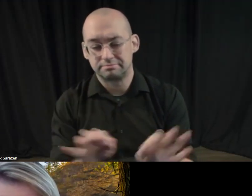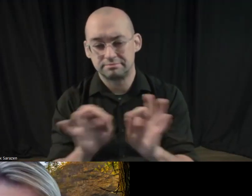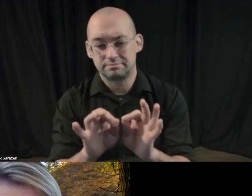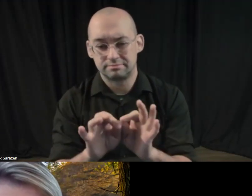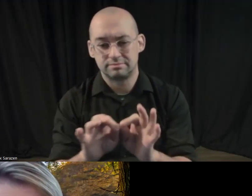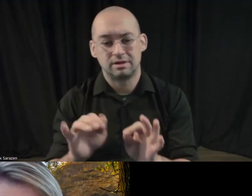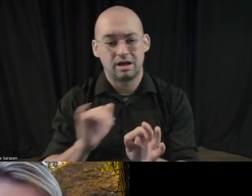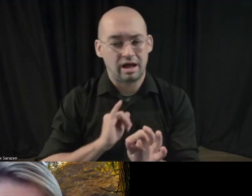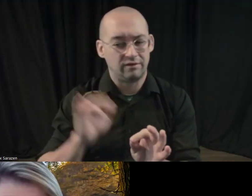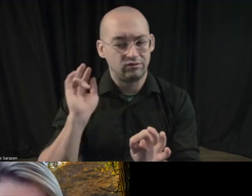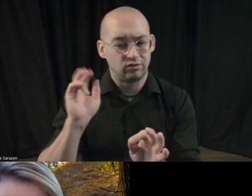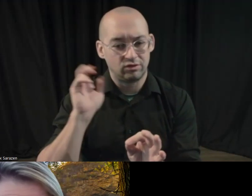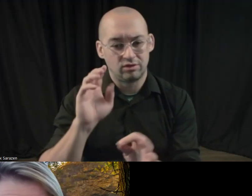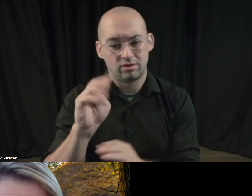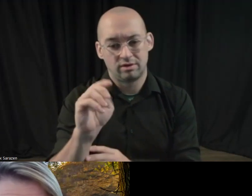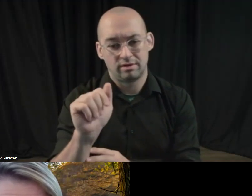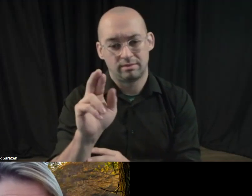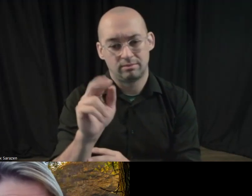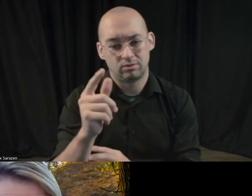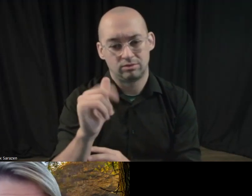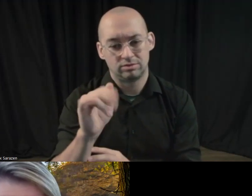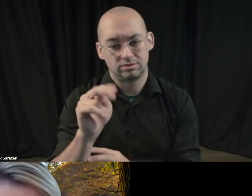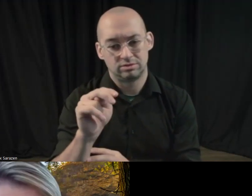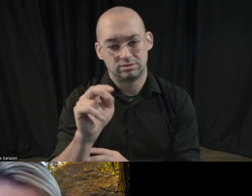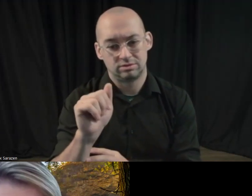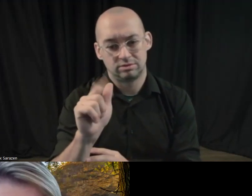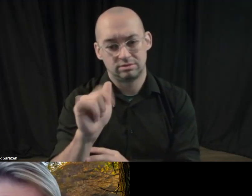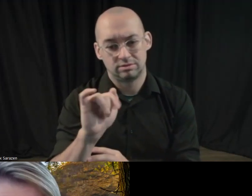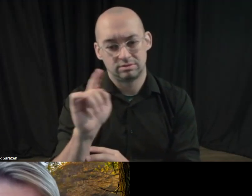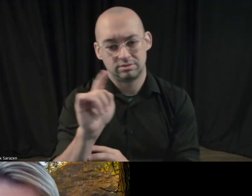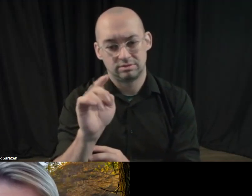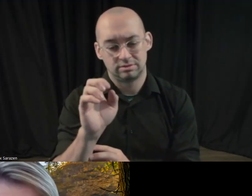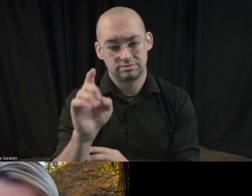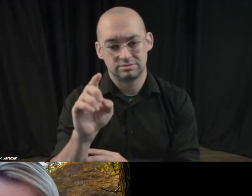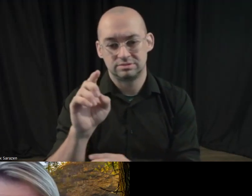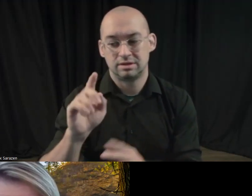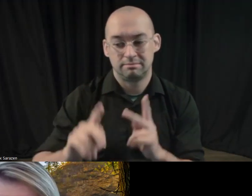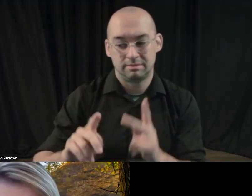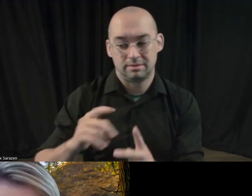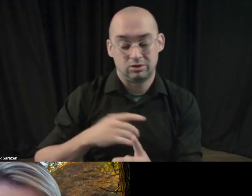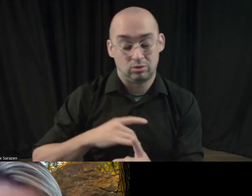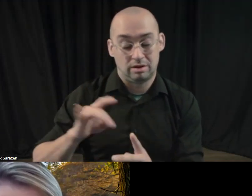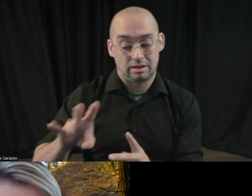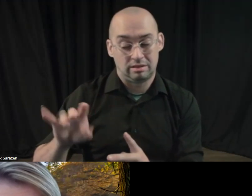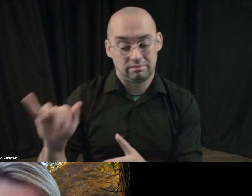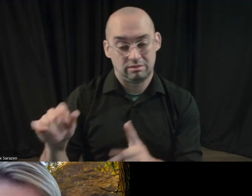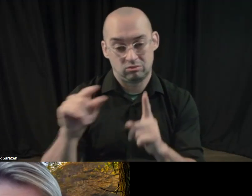I have heard that marginalized is a word that people do not like, but